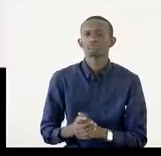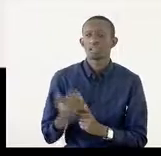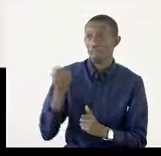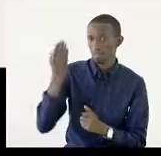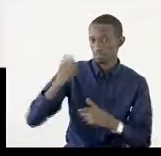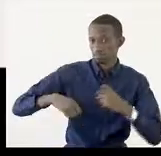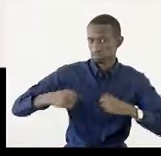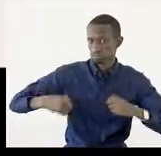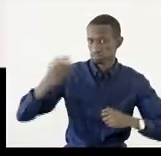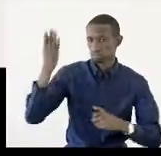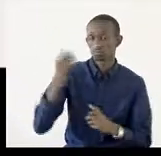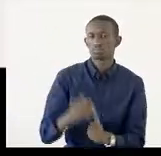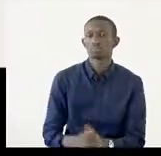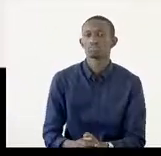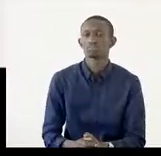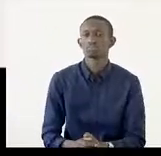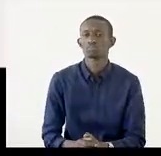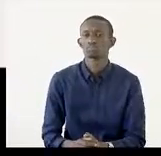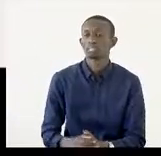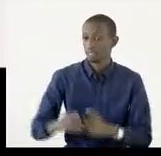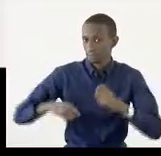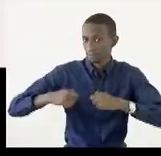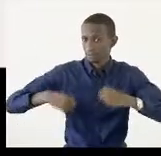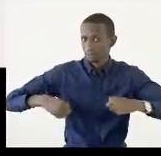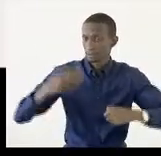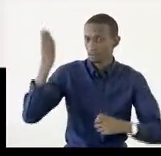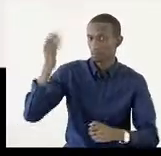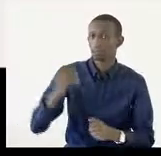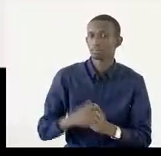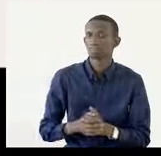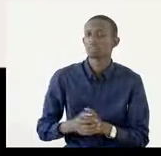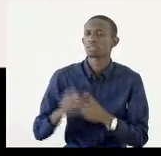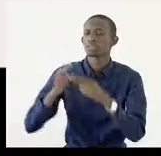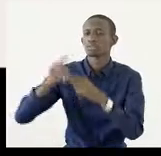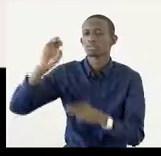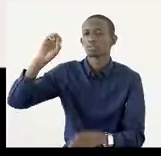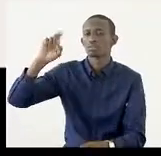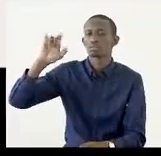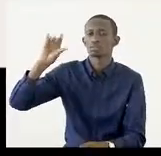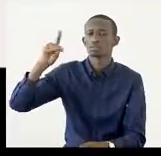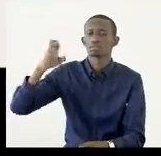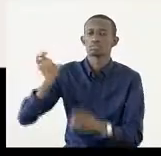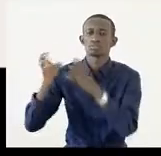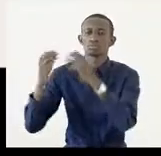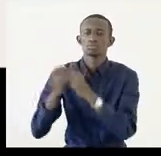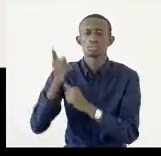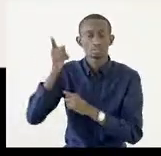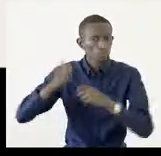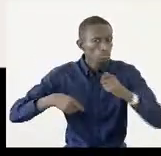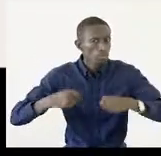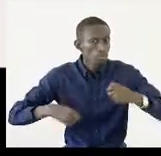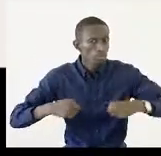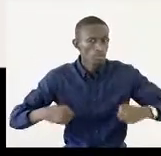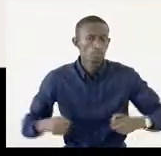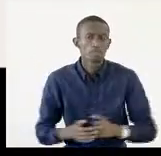reaction here. These reactions, this is an oxime that is formed. So these reactions